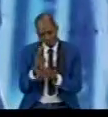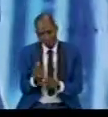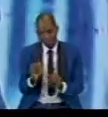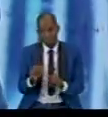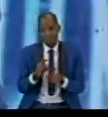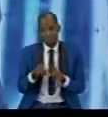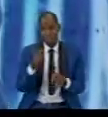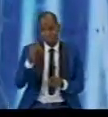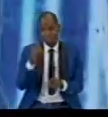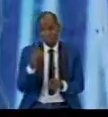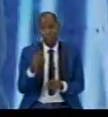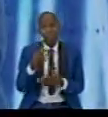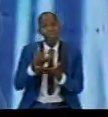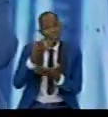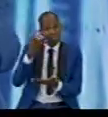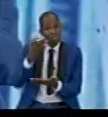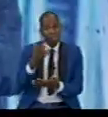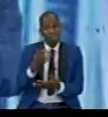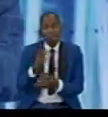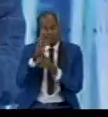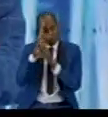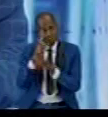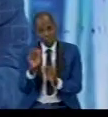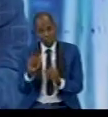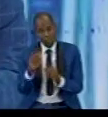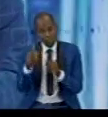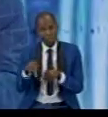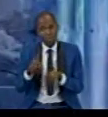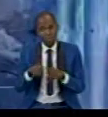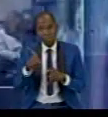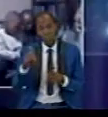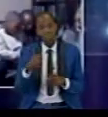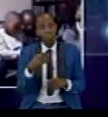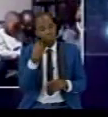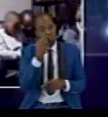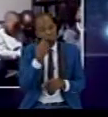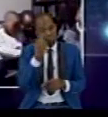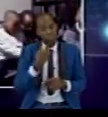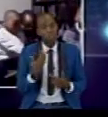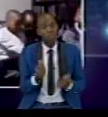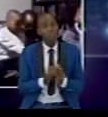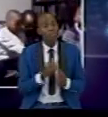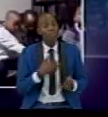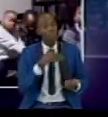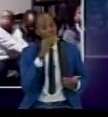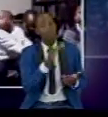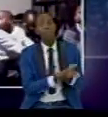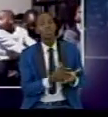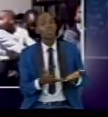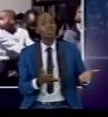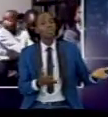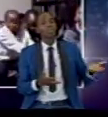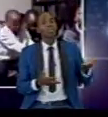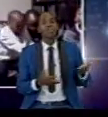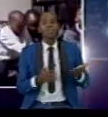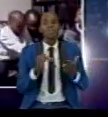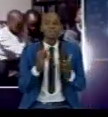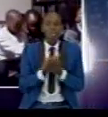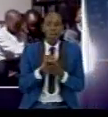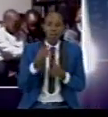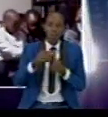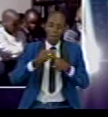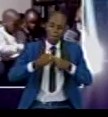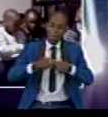up with my wife the man is great the eyes of the world Birch is a leper